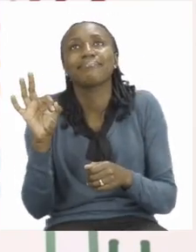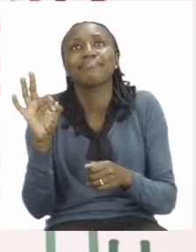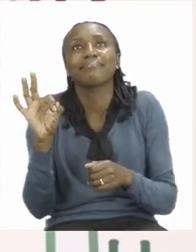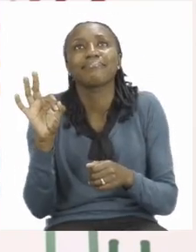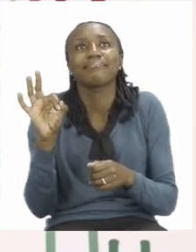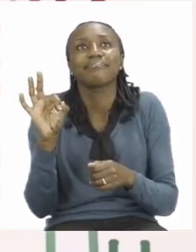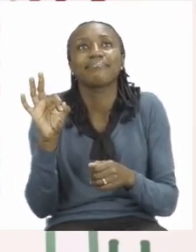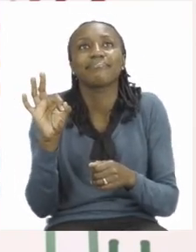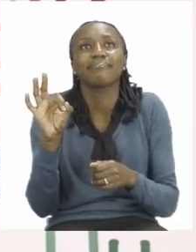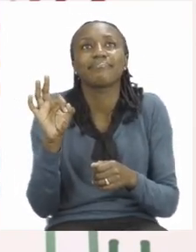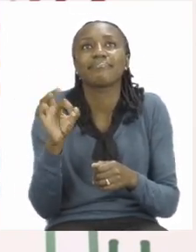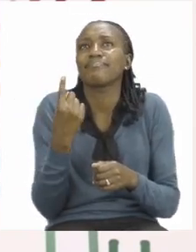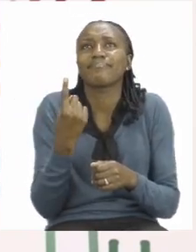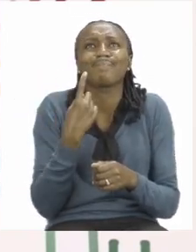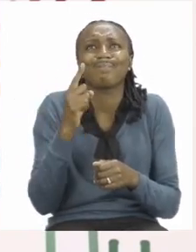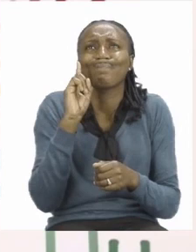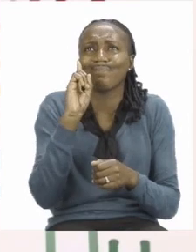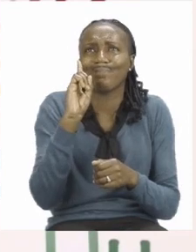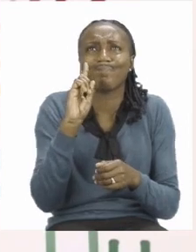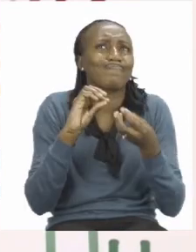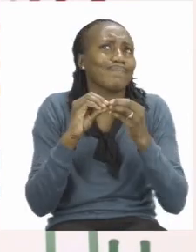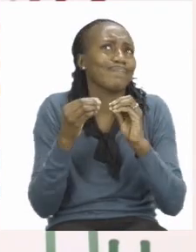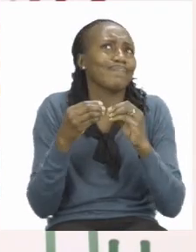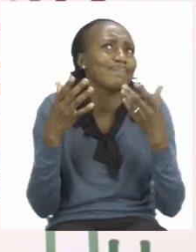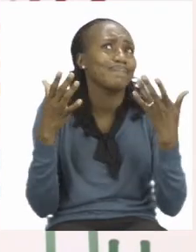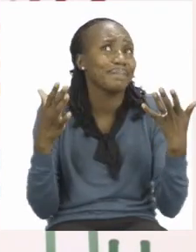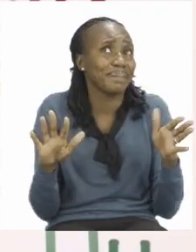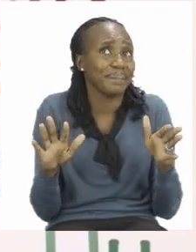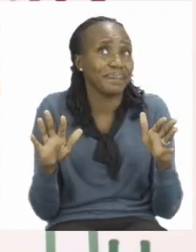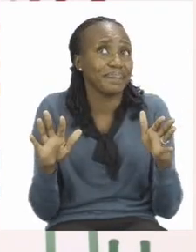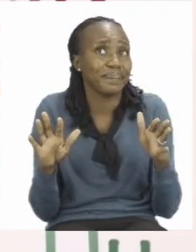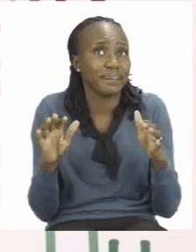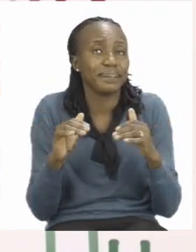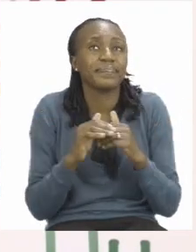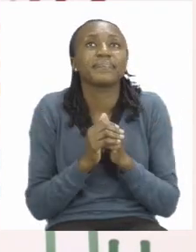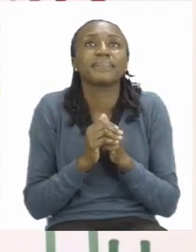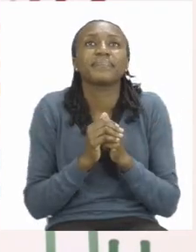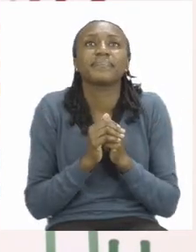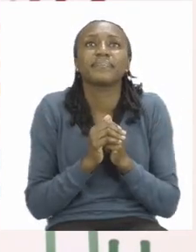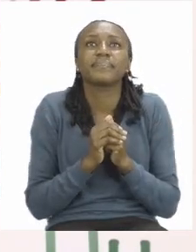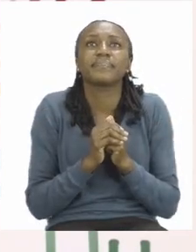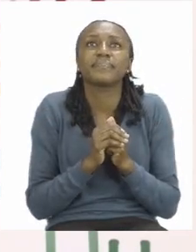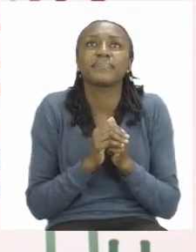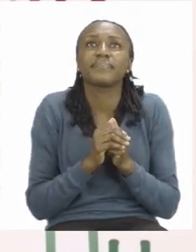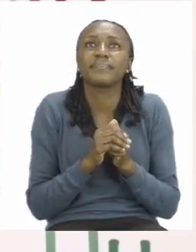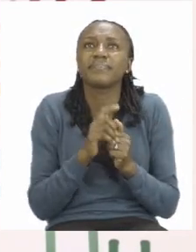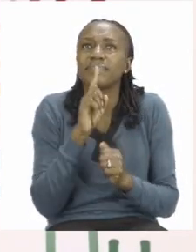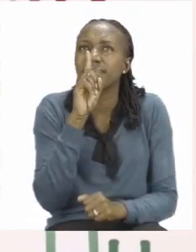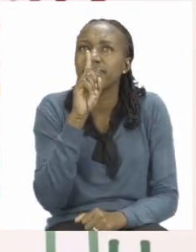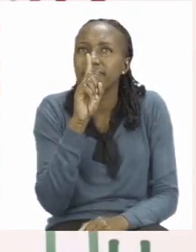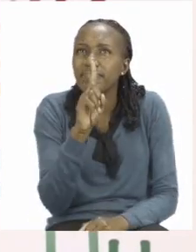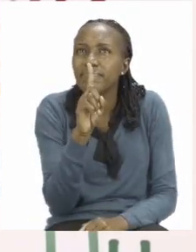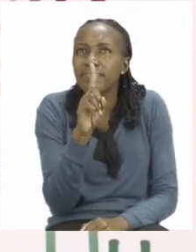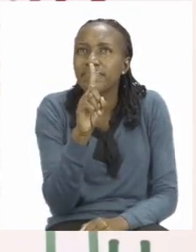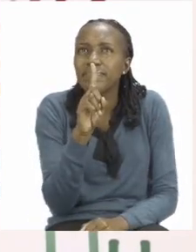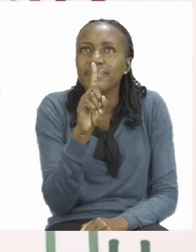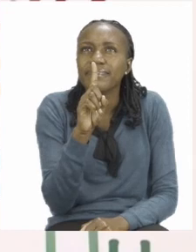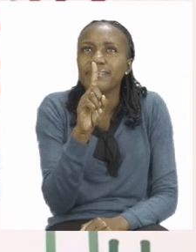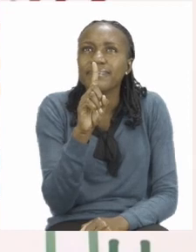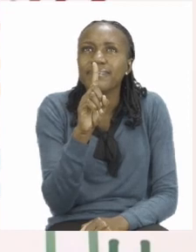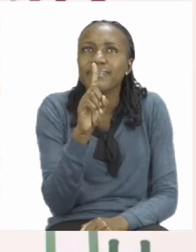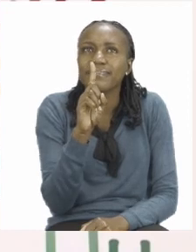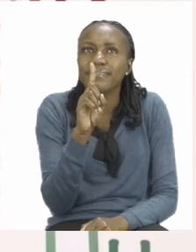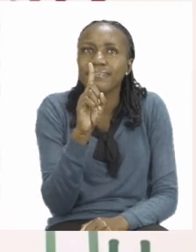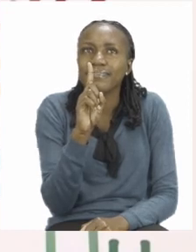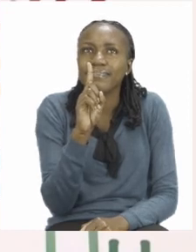doesn't like 2-digit friends, only 1-digit friends. And we are lucky because she only has 1 friend